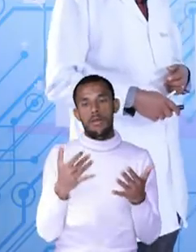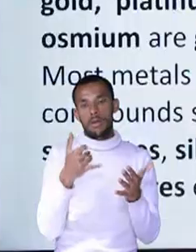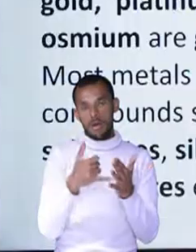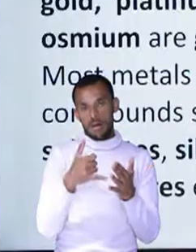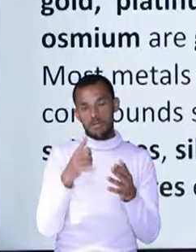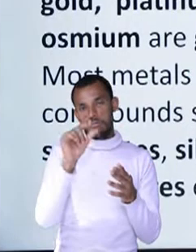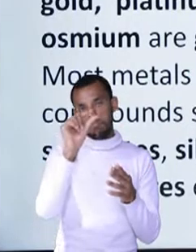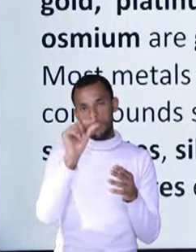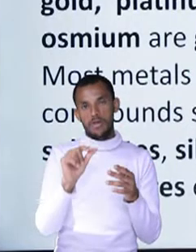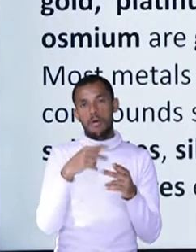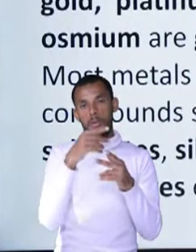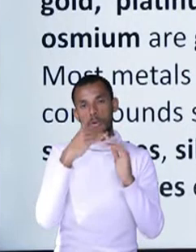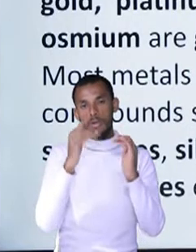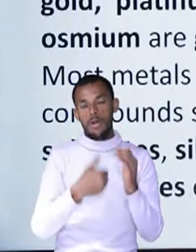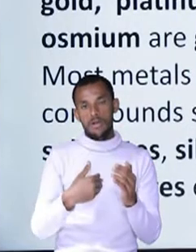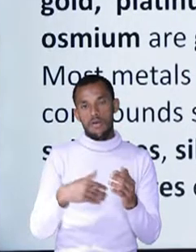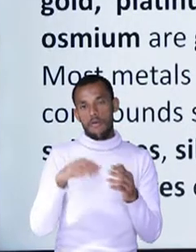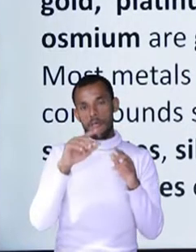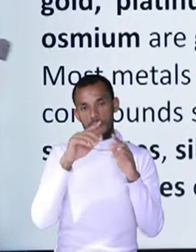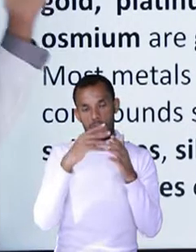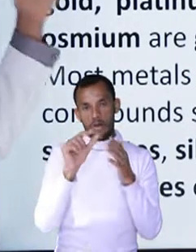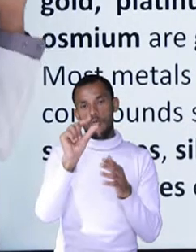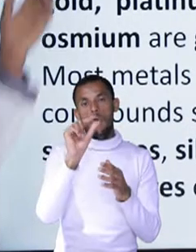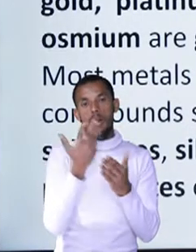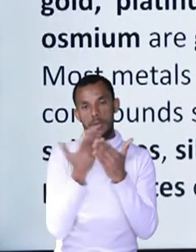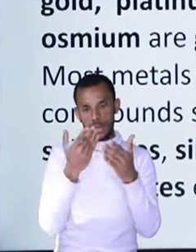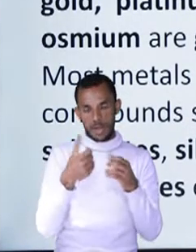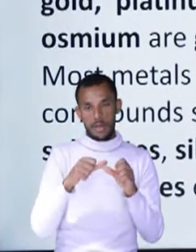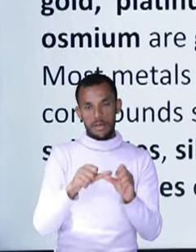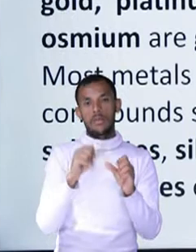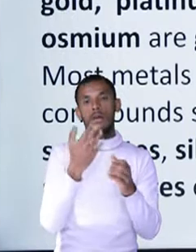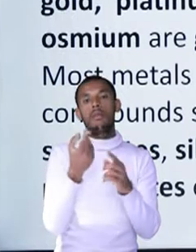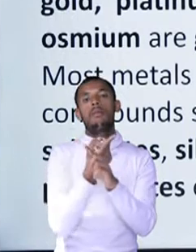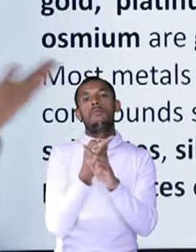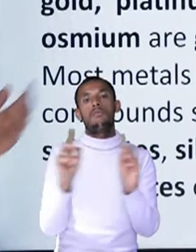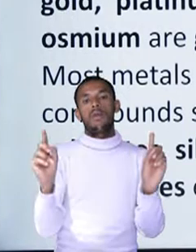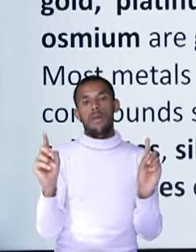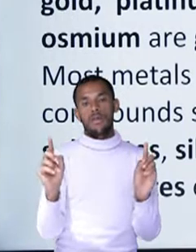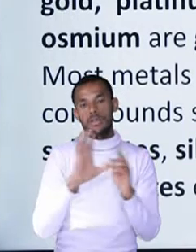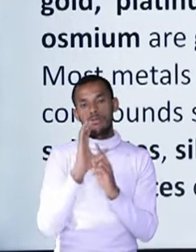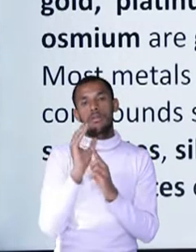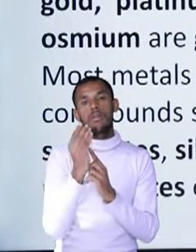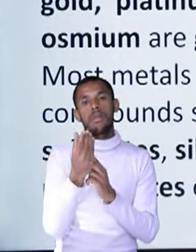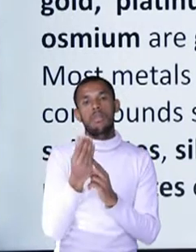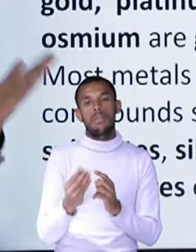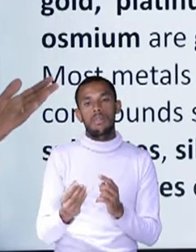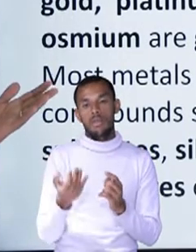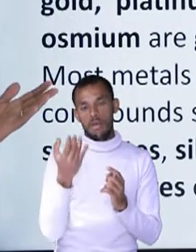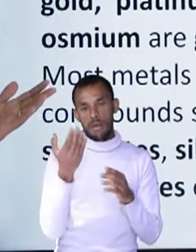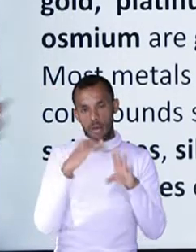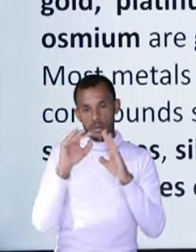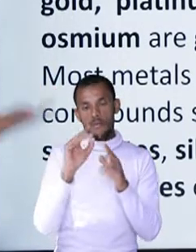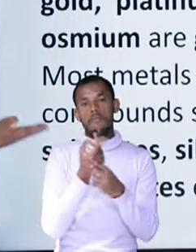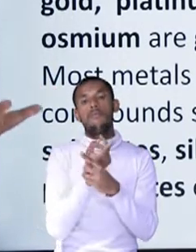amounts. Very few elements exist in free or native states. In free states. In free